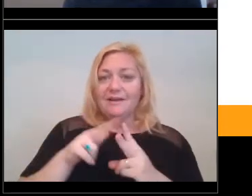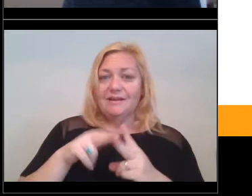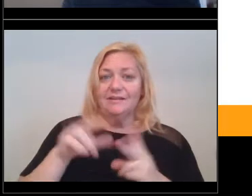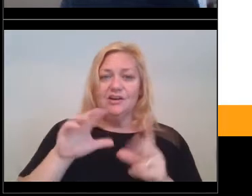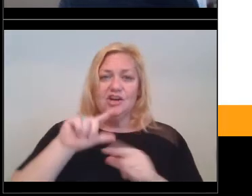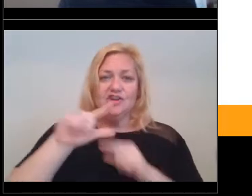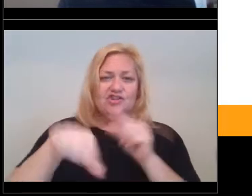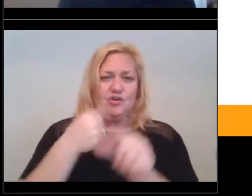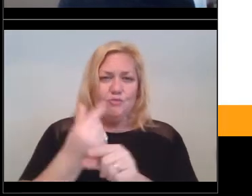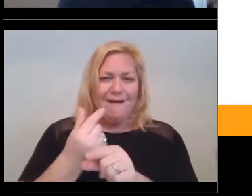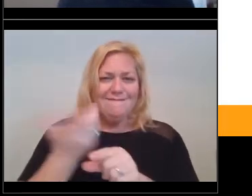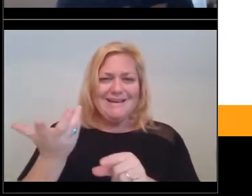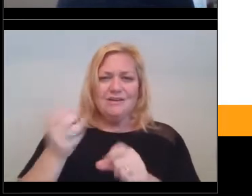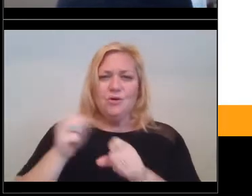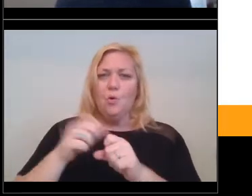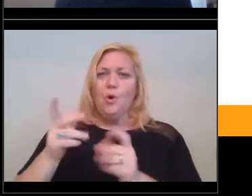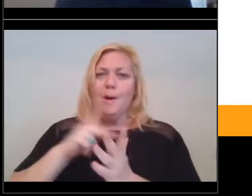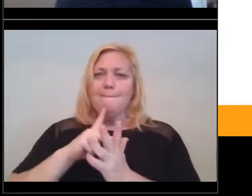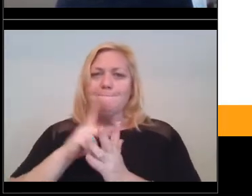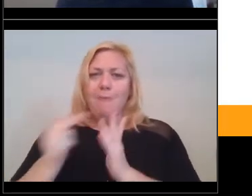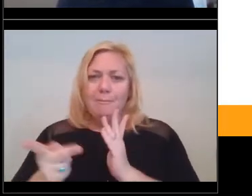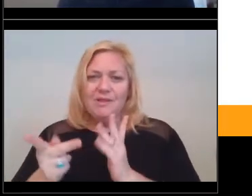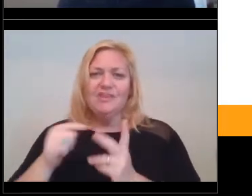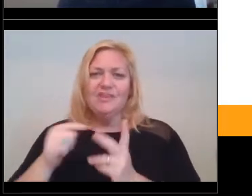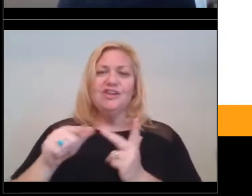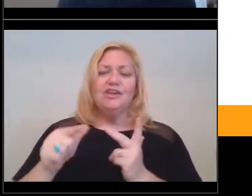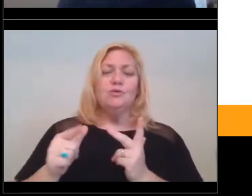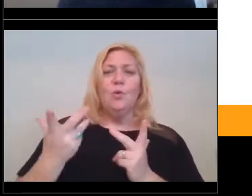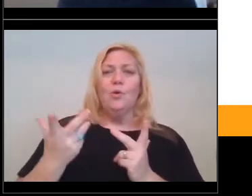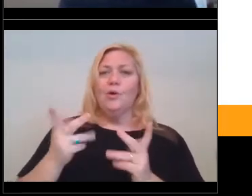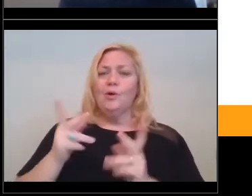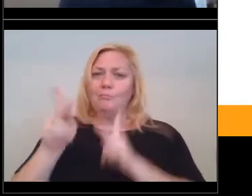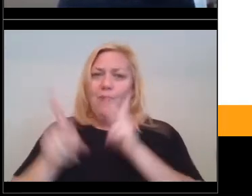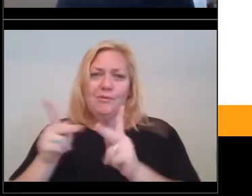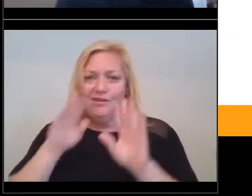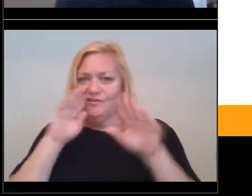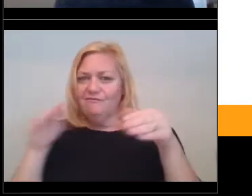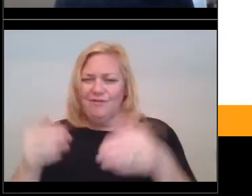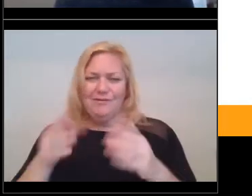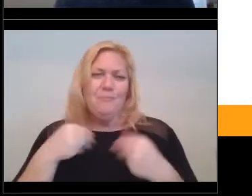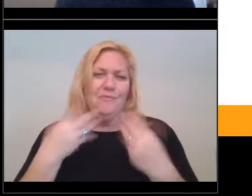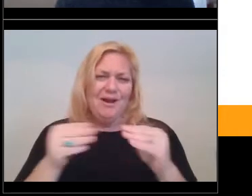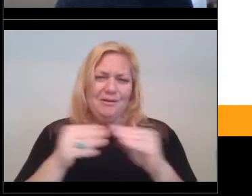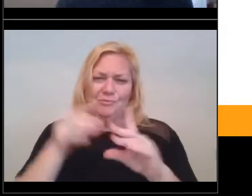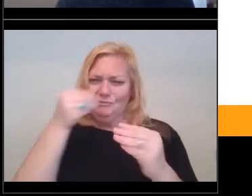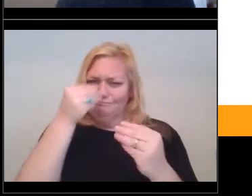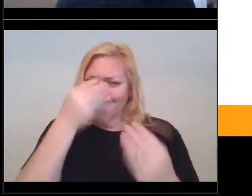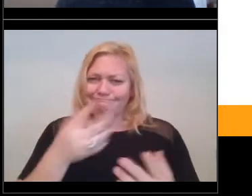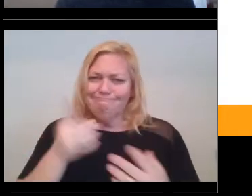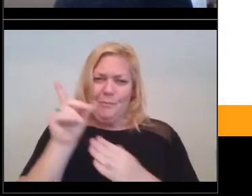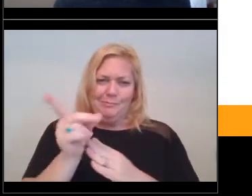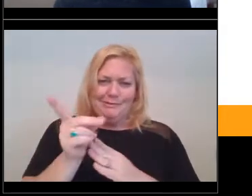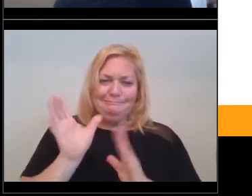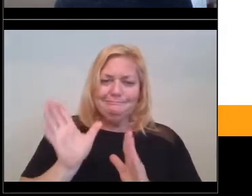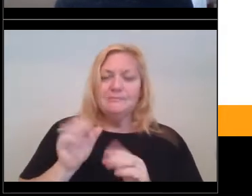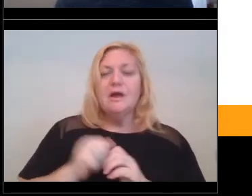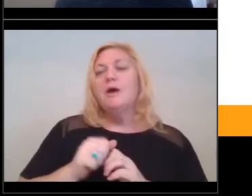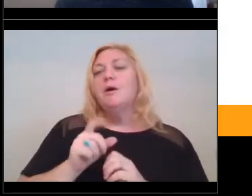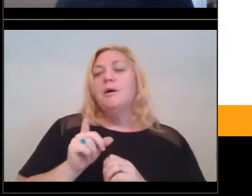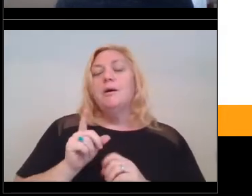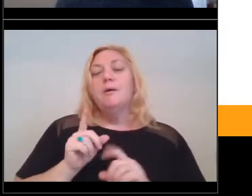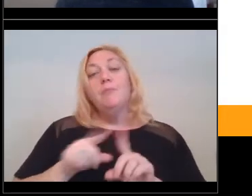geographic or a population population focus, which I'll provide more detail on in just a minute. And essentially,